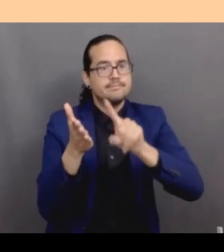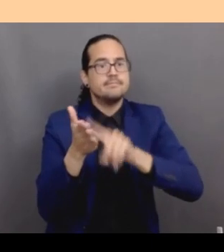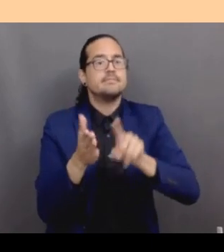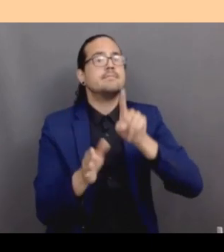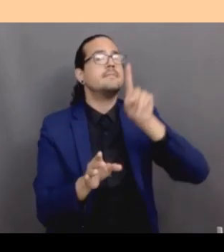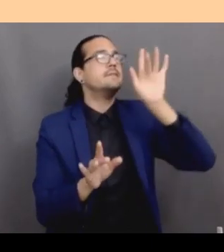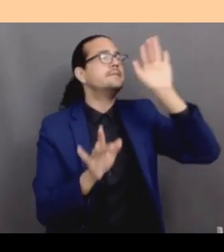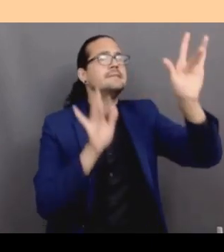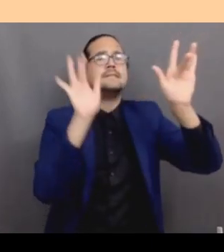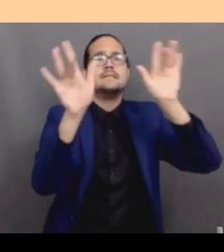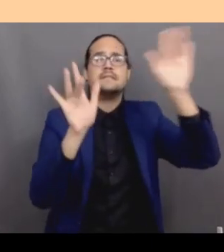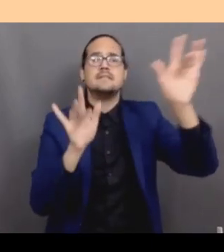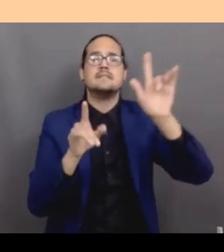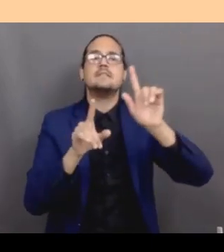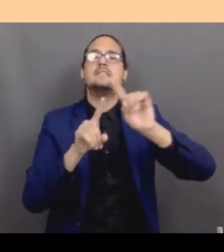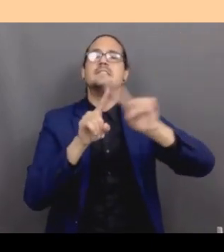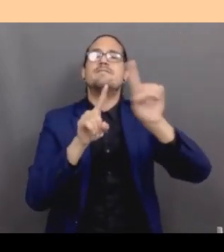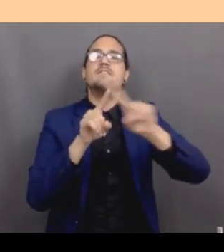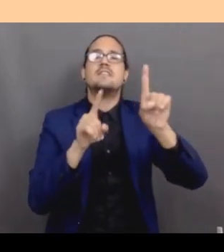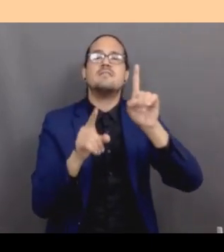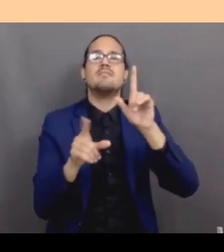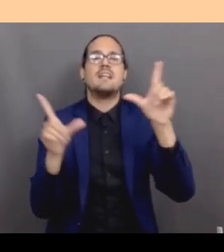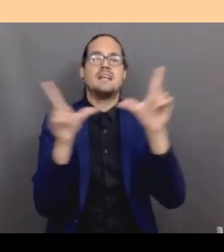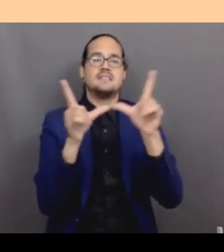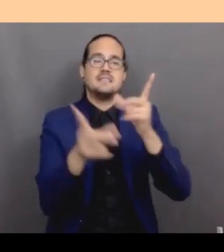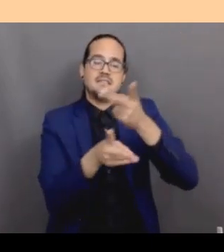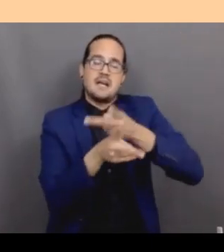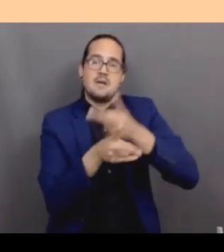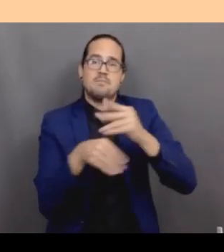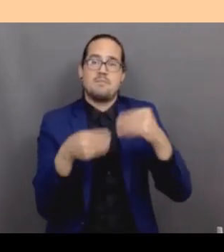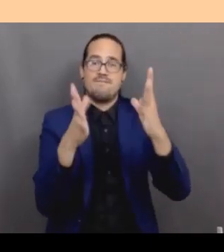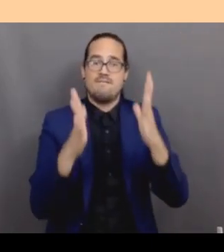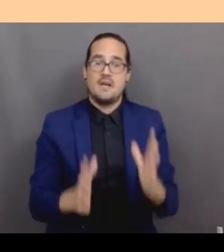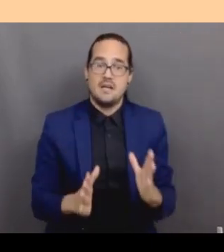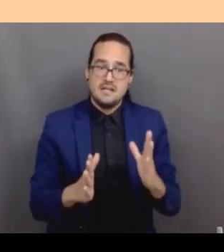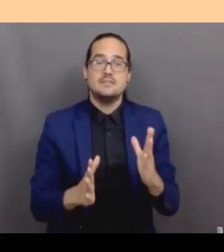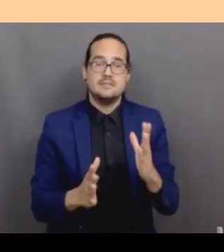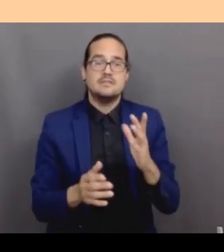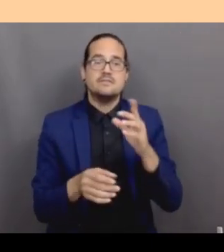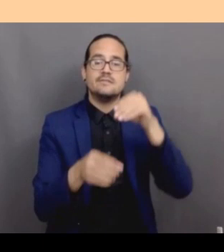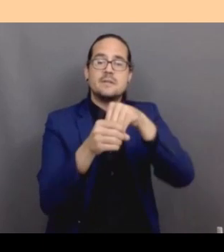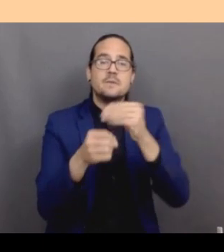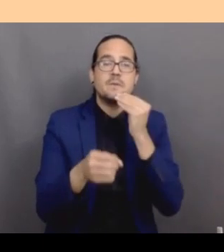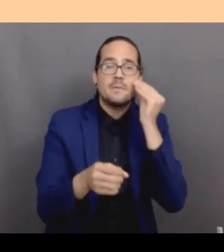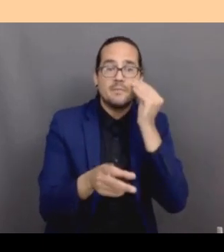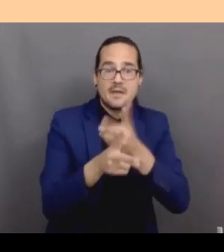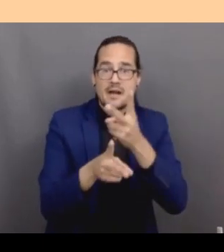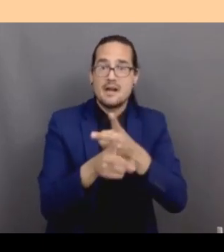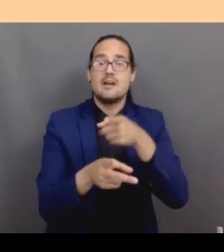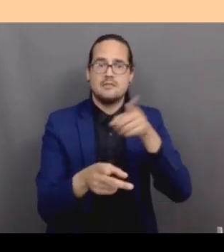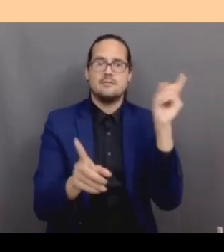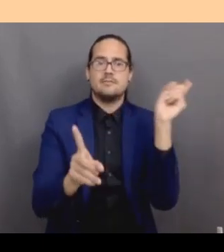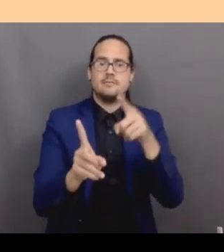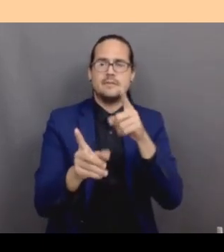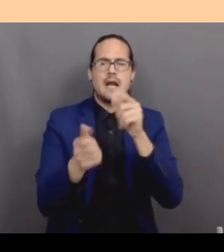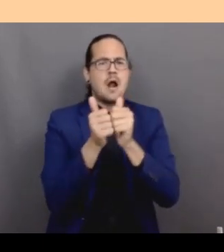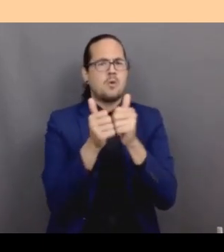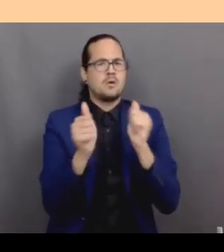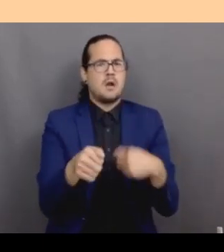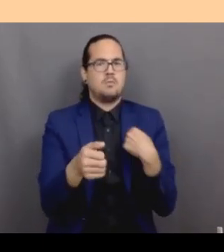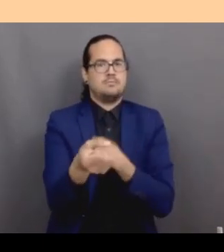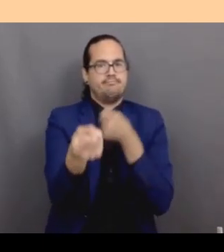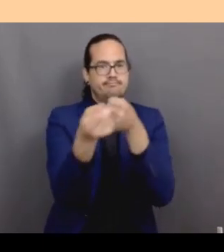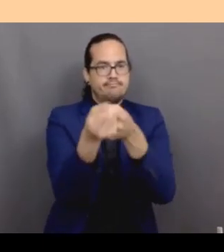care facility administrators, and others in need of support. Our general relief program through social services also has seen a